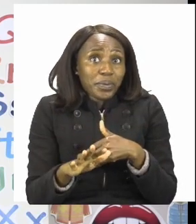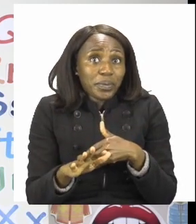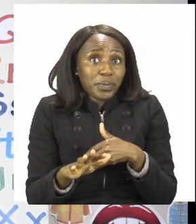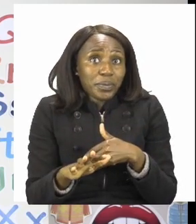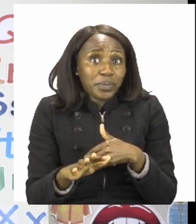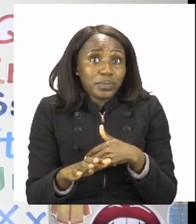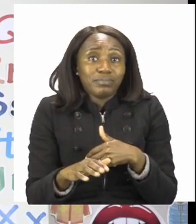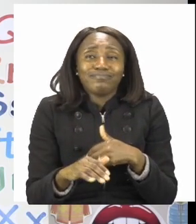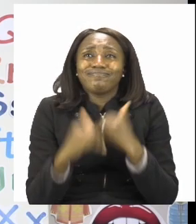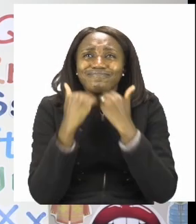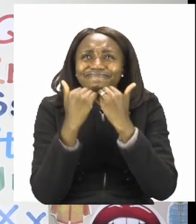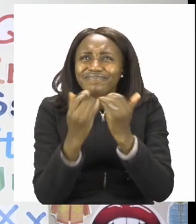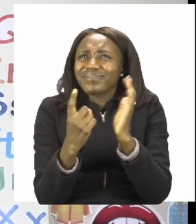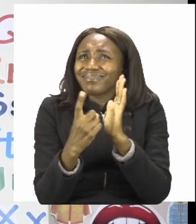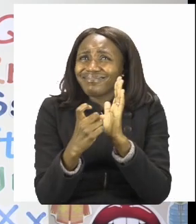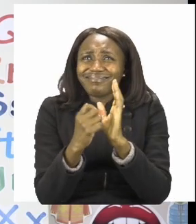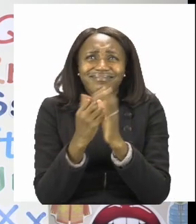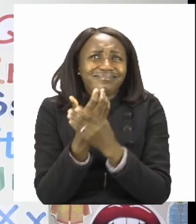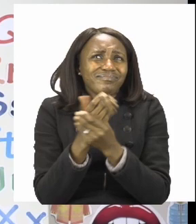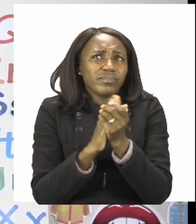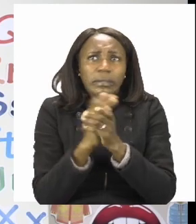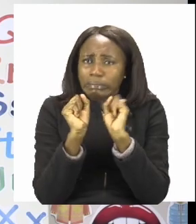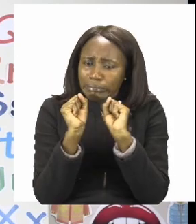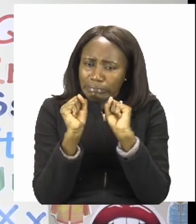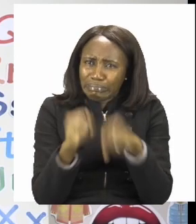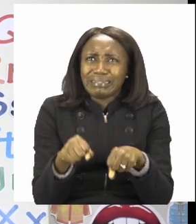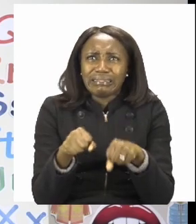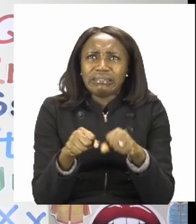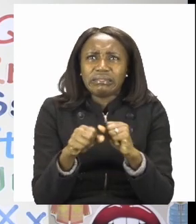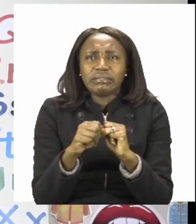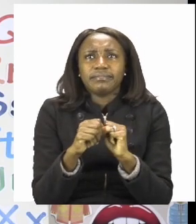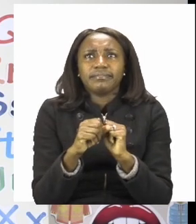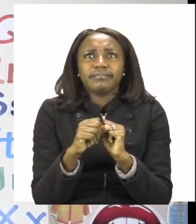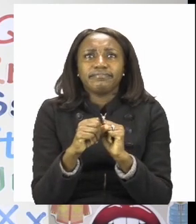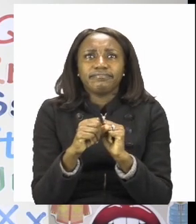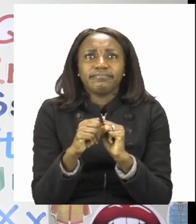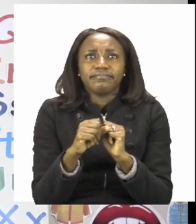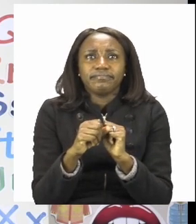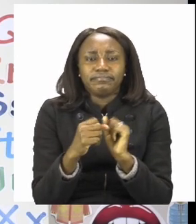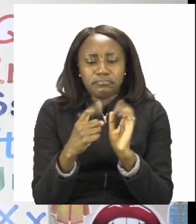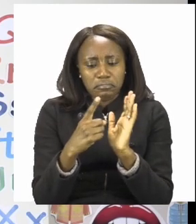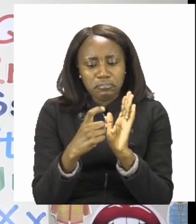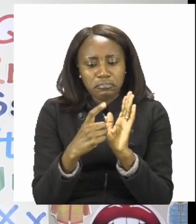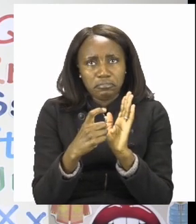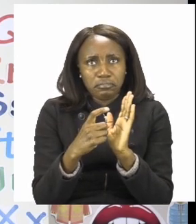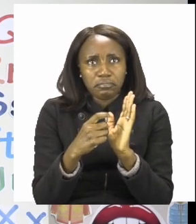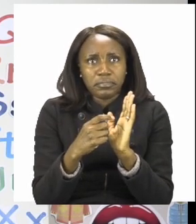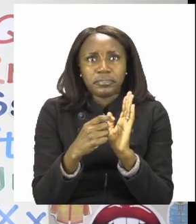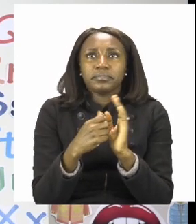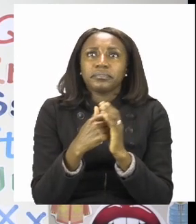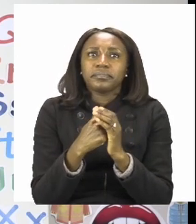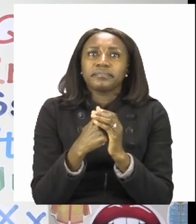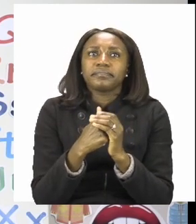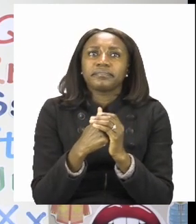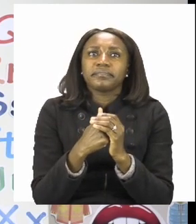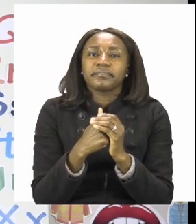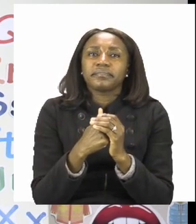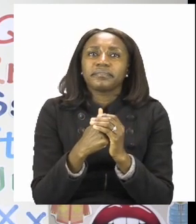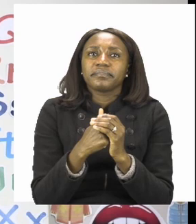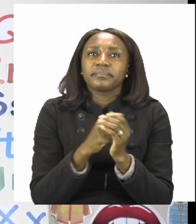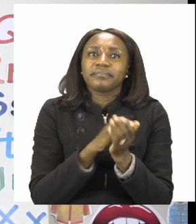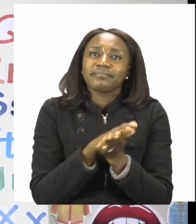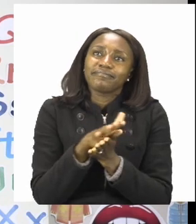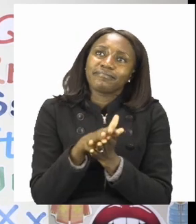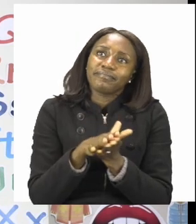very important for us to sanitize. So let's take our sanitizer and then we